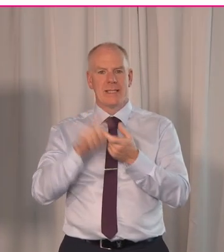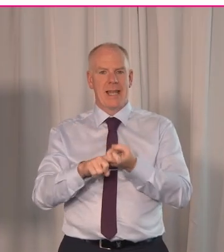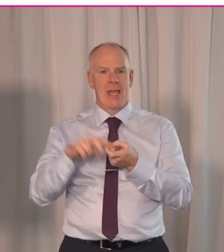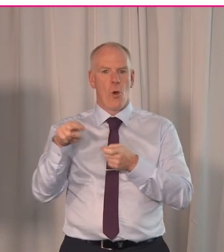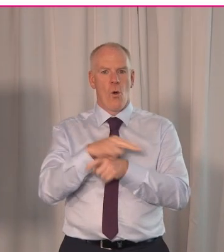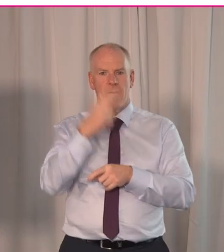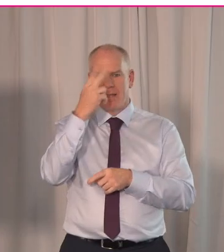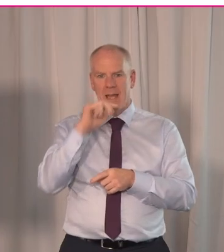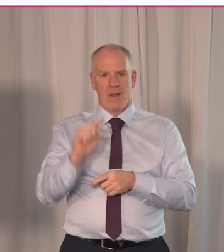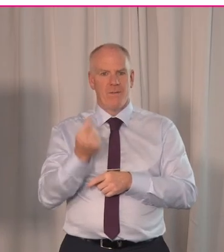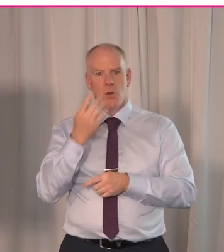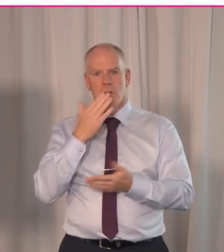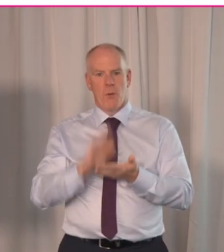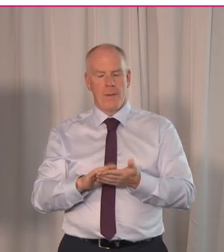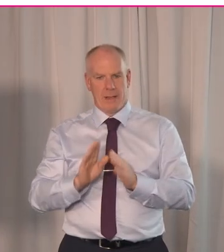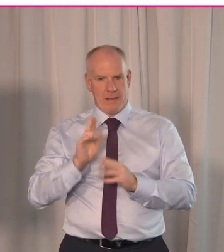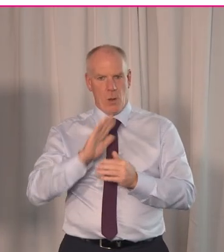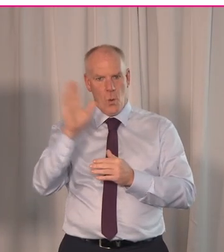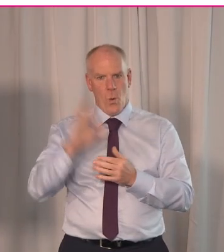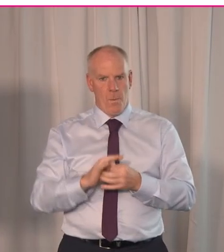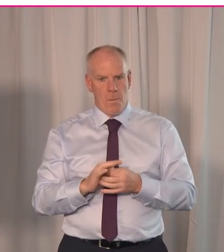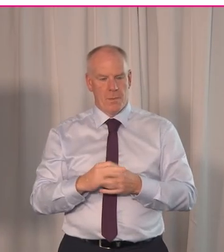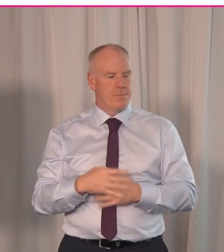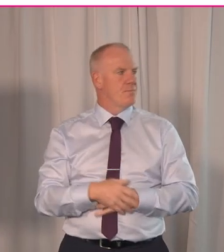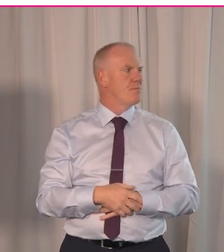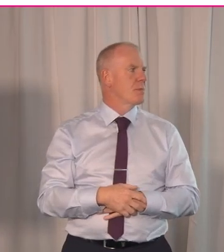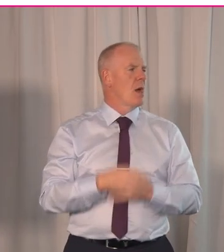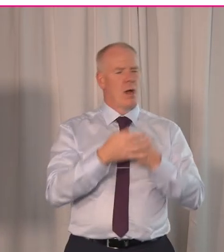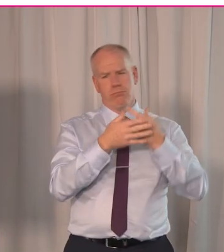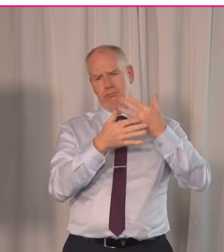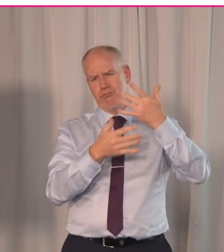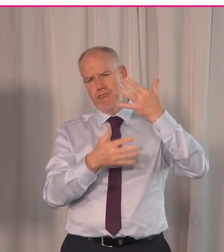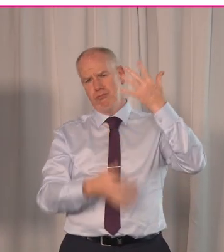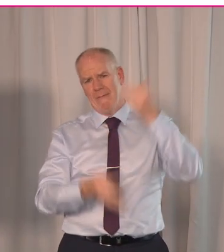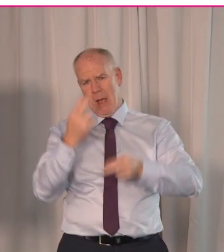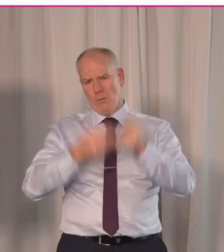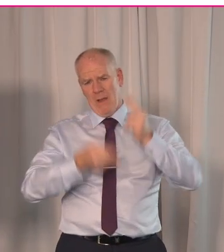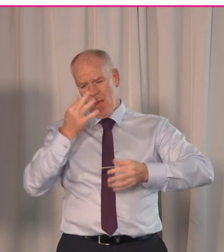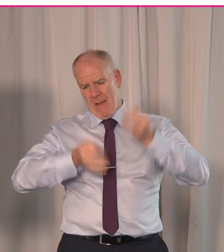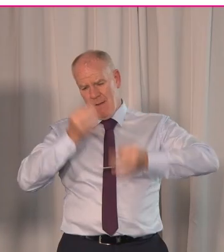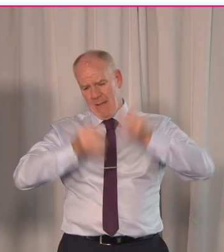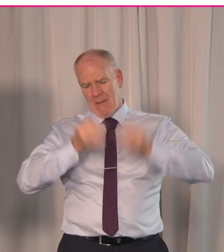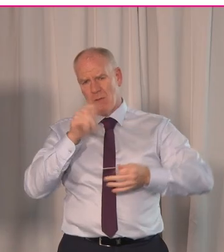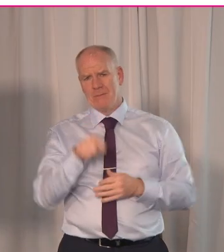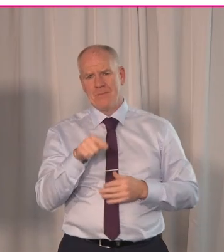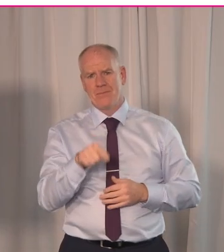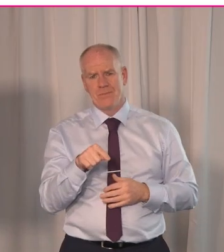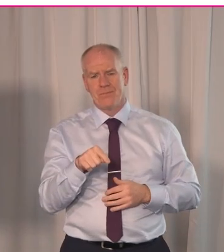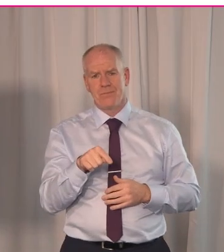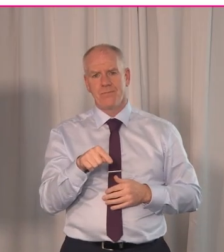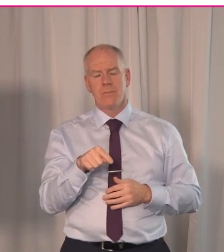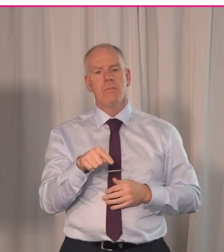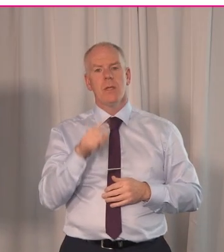first appointment. So there was lots of things that we found, and I suppose the need